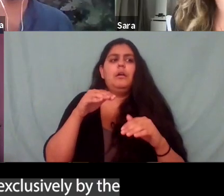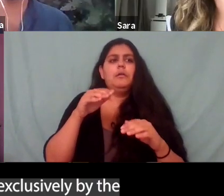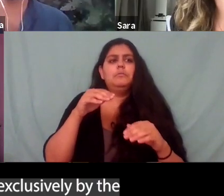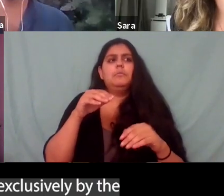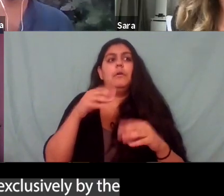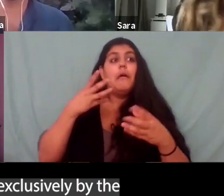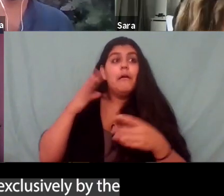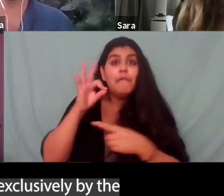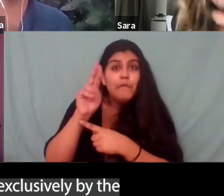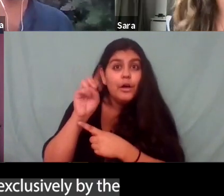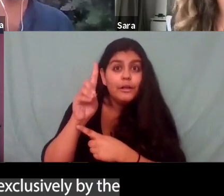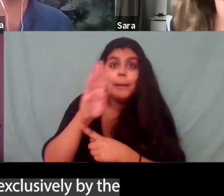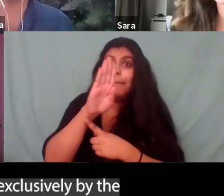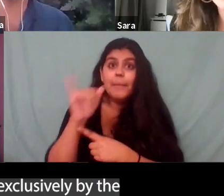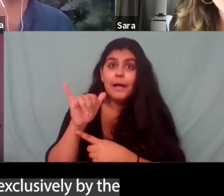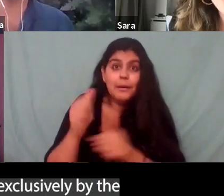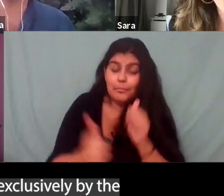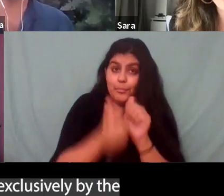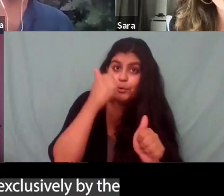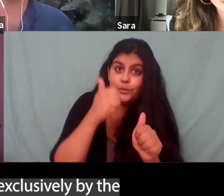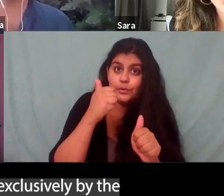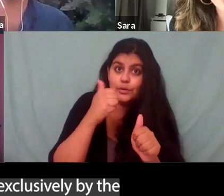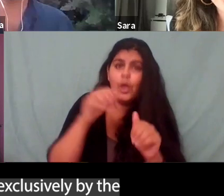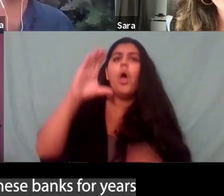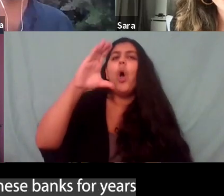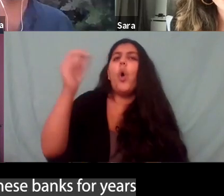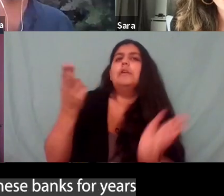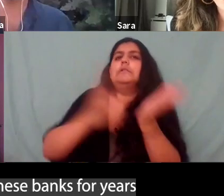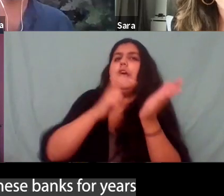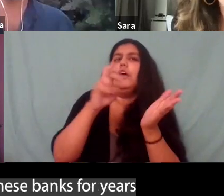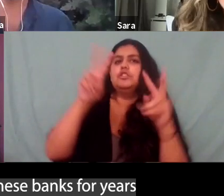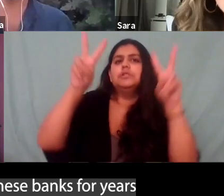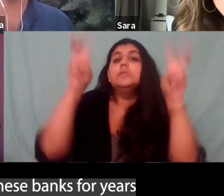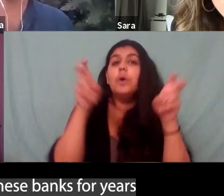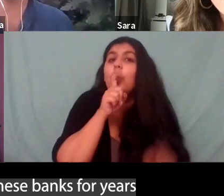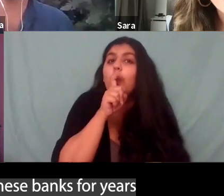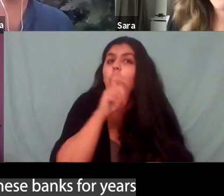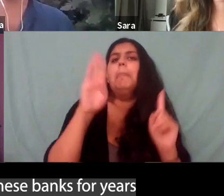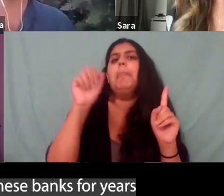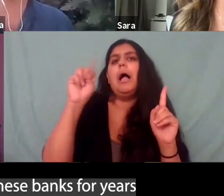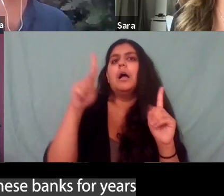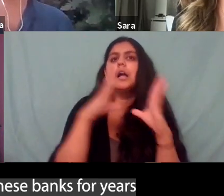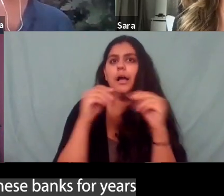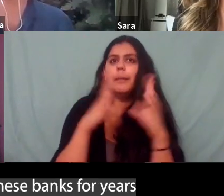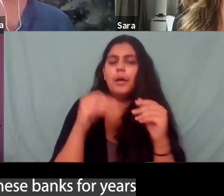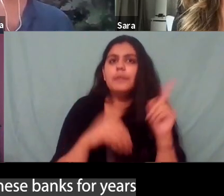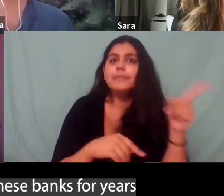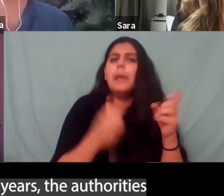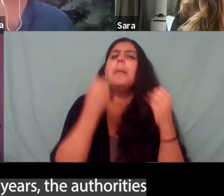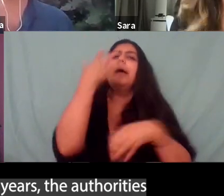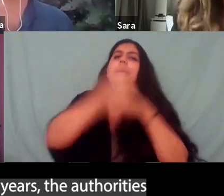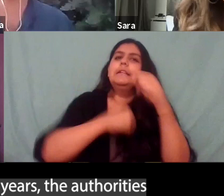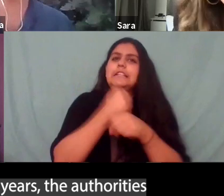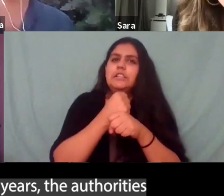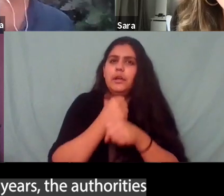almost exclusively by the co-signatories who are the Lebanese banks. For years, who are taking our money,